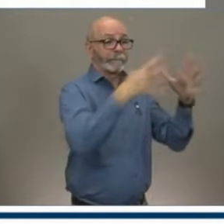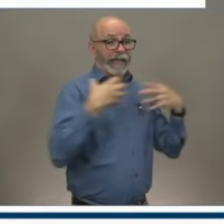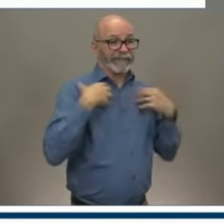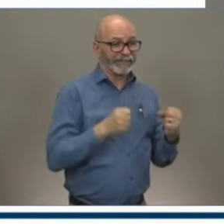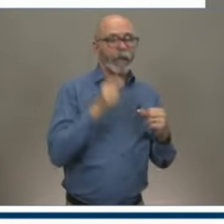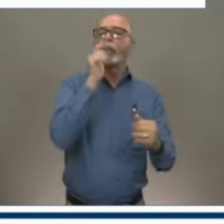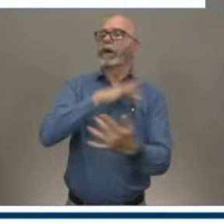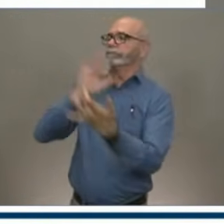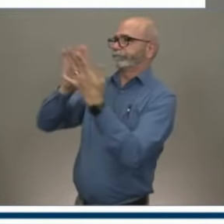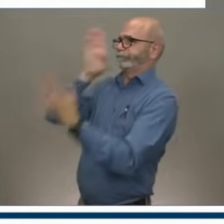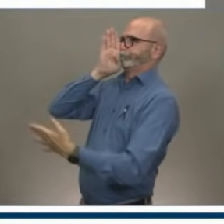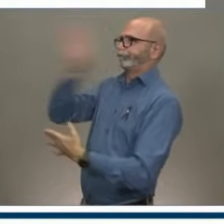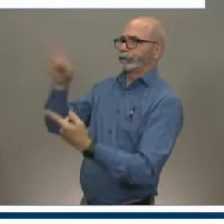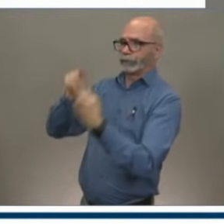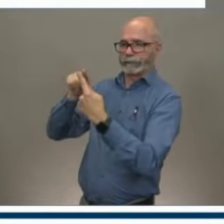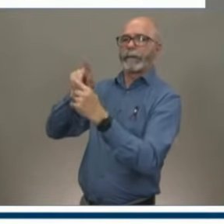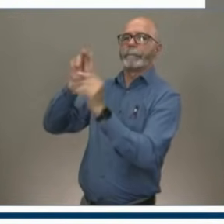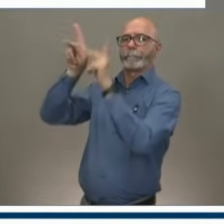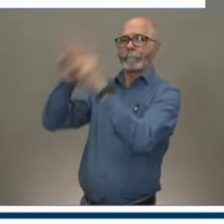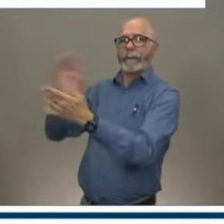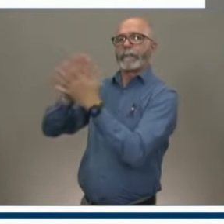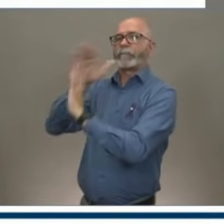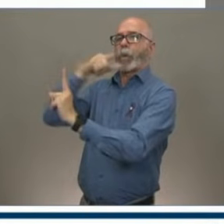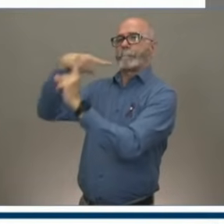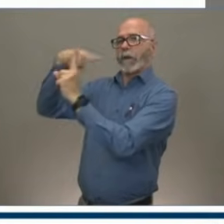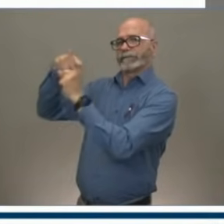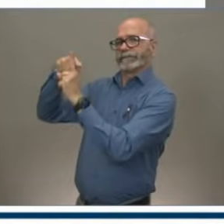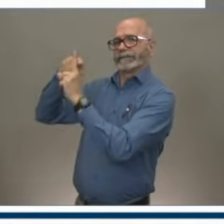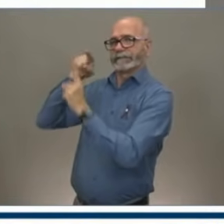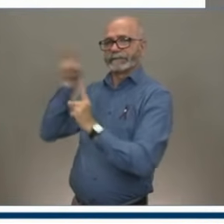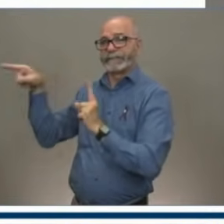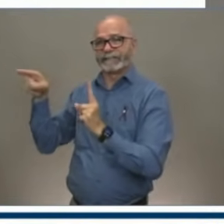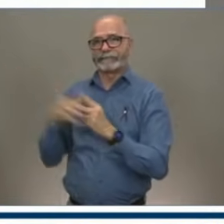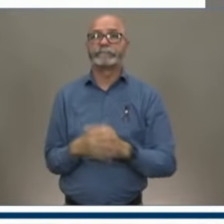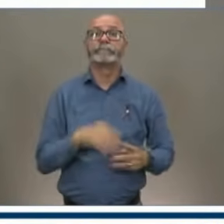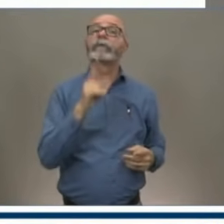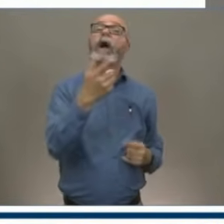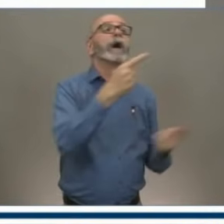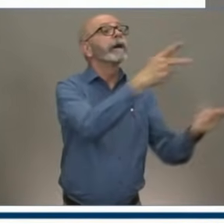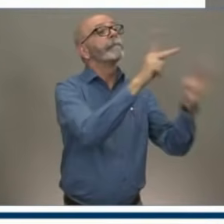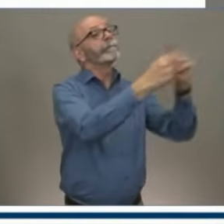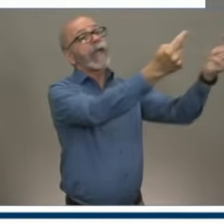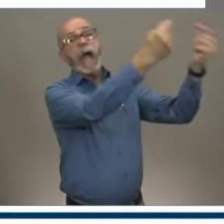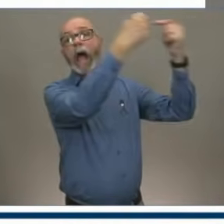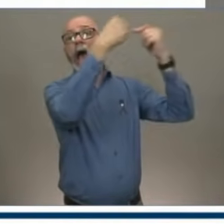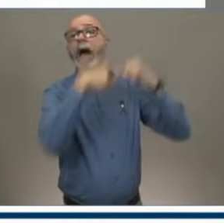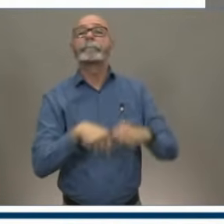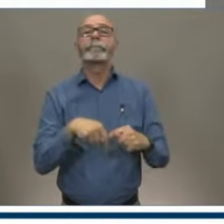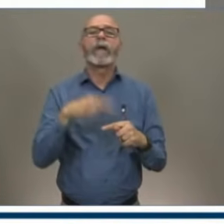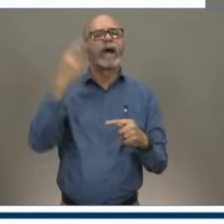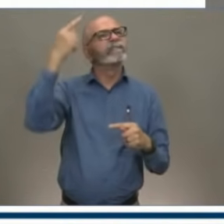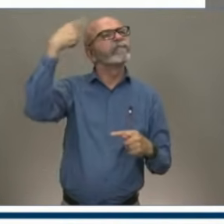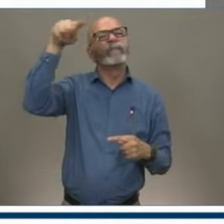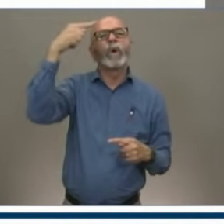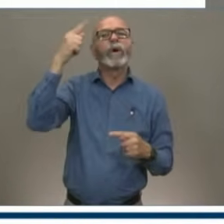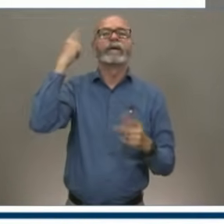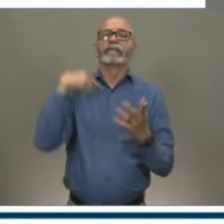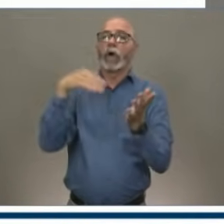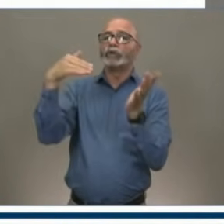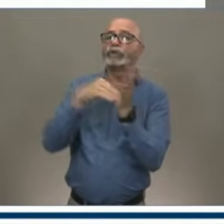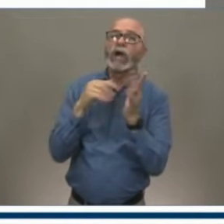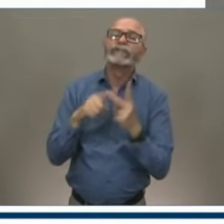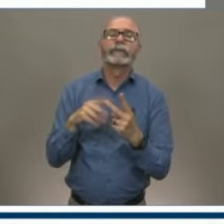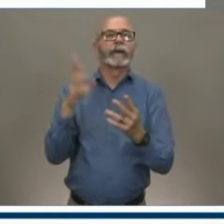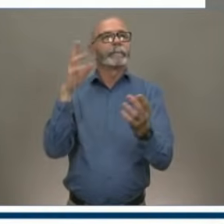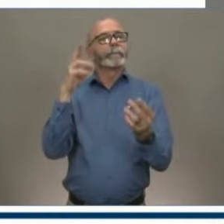the Halifax area for medical care is considered part of essential travel, and so coming in and out for doctor's appointments,